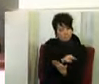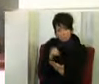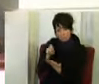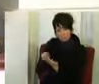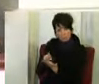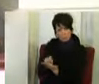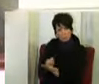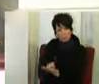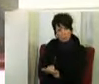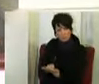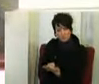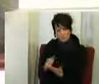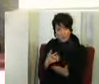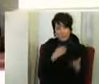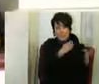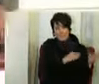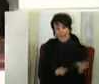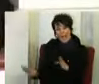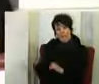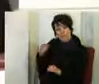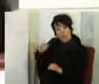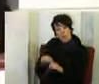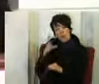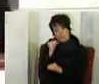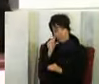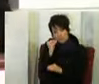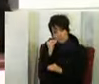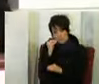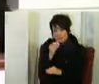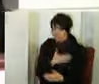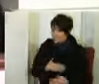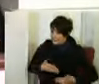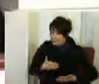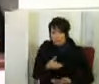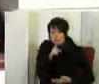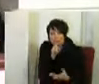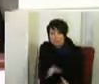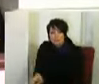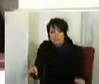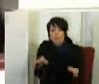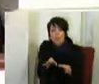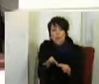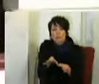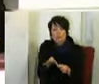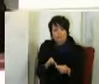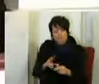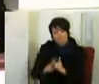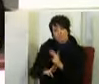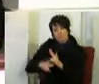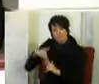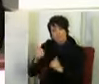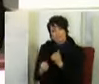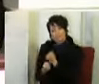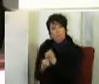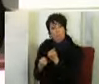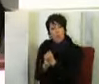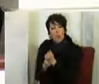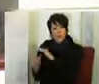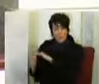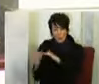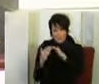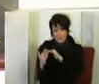of and to get connected with. So please do that for me. It really is important that we build community here at Founders Metropolitan